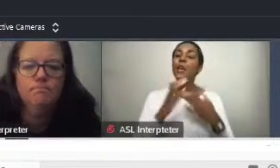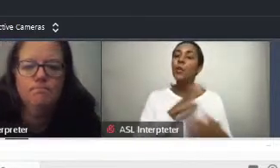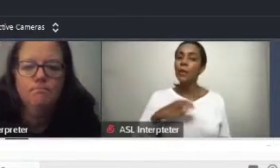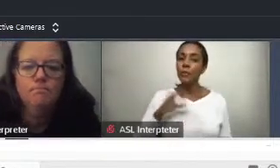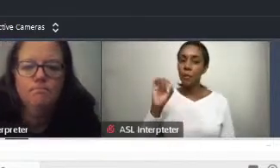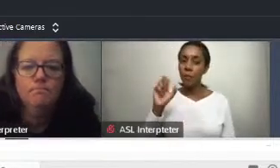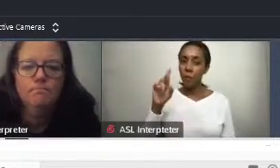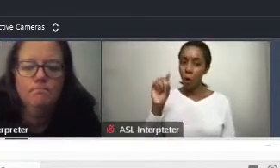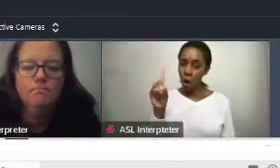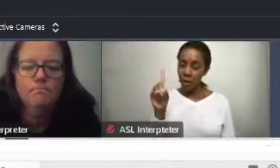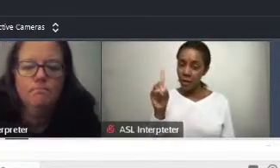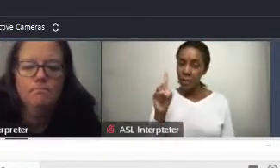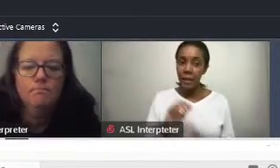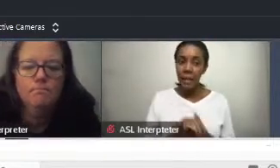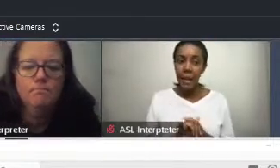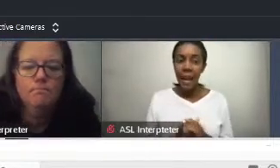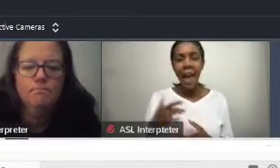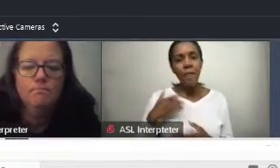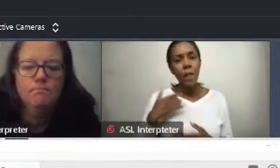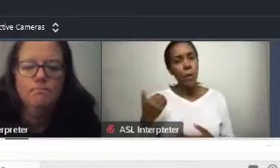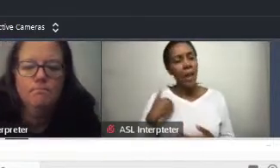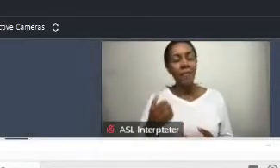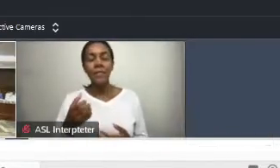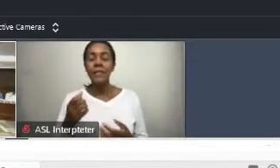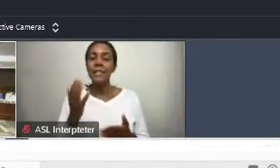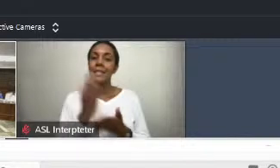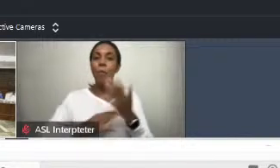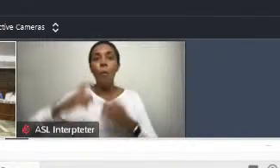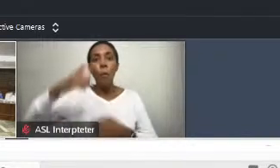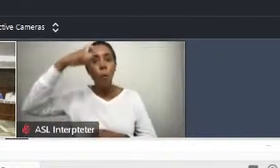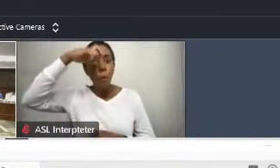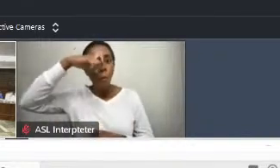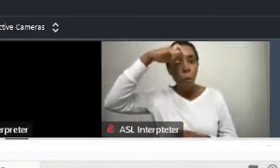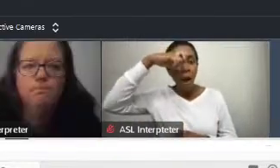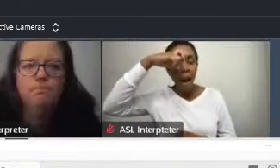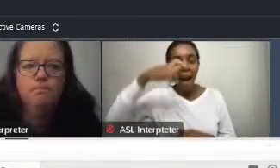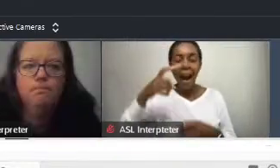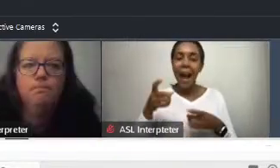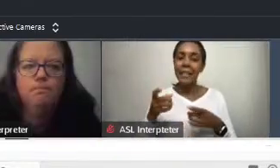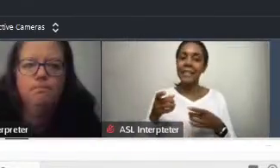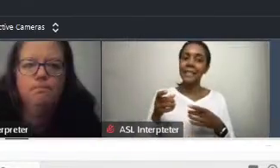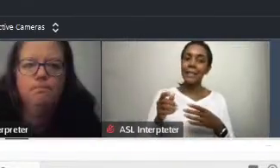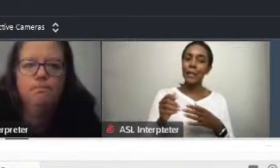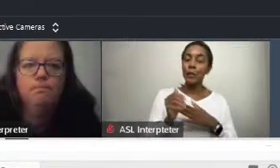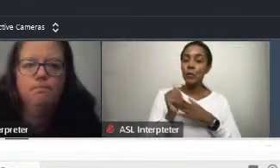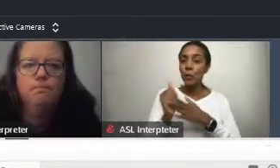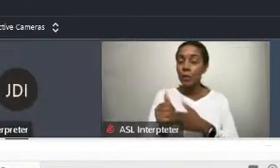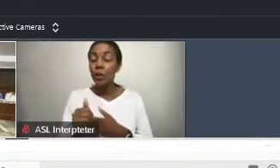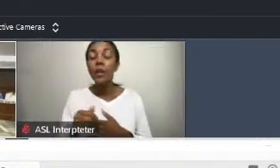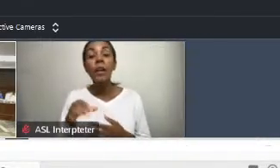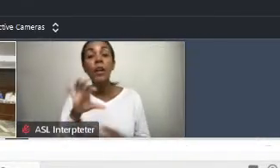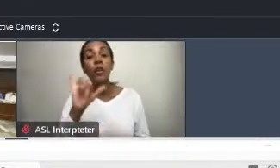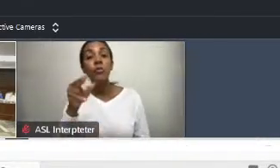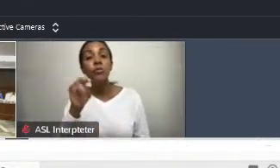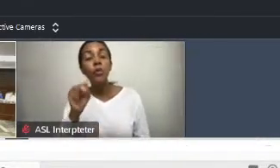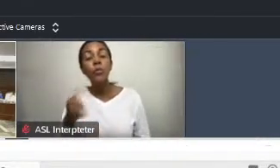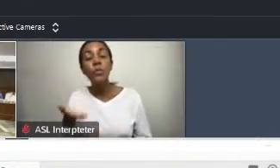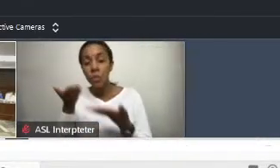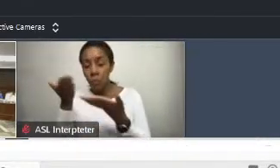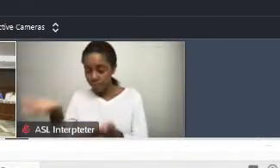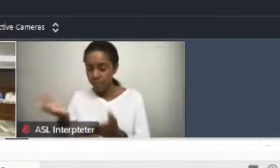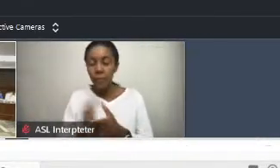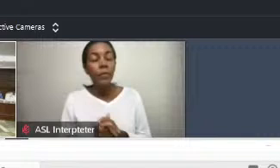Ford. I feel like we have some very wise directors. Councilman Jones, the floor is yours, good sir.